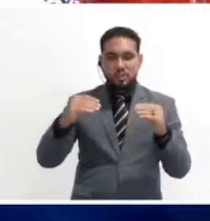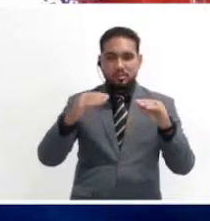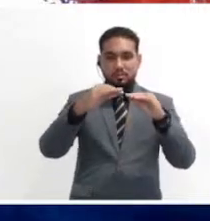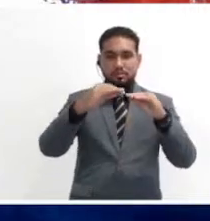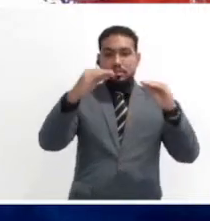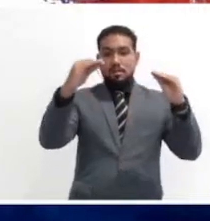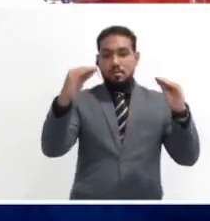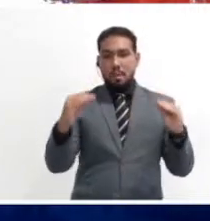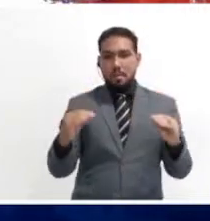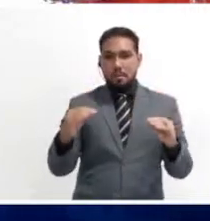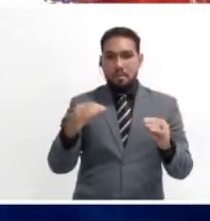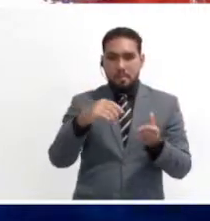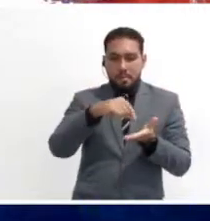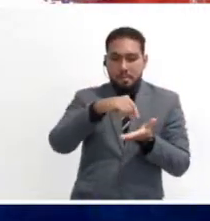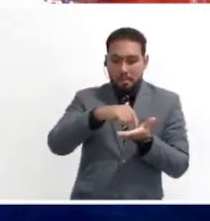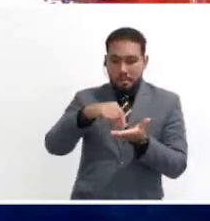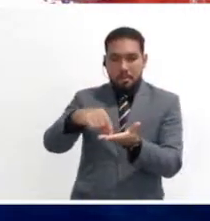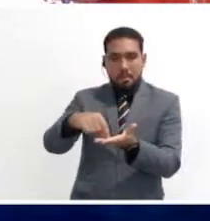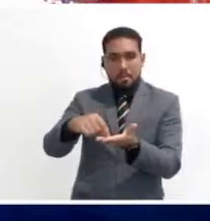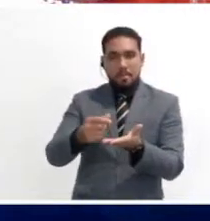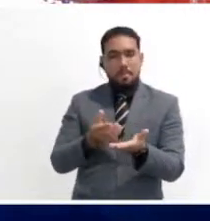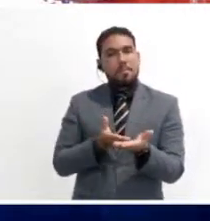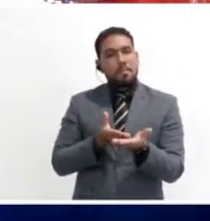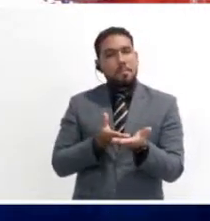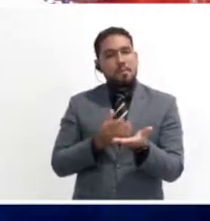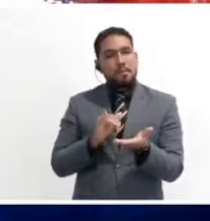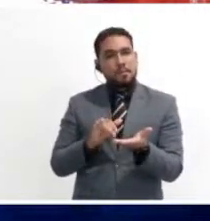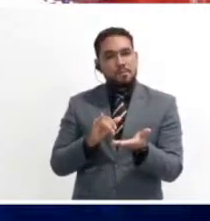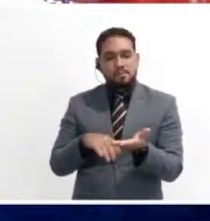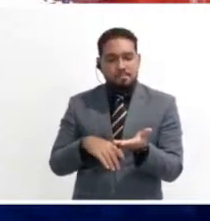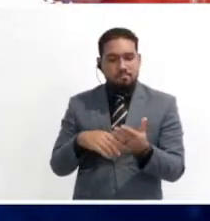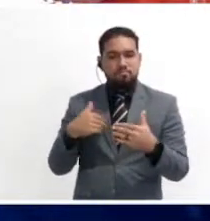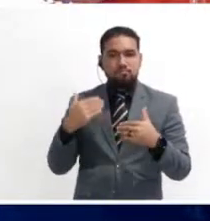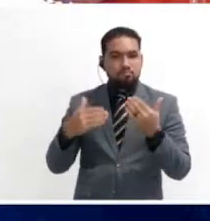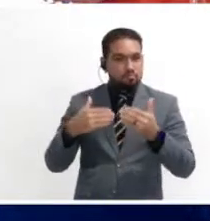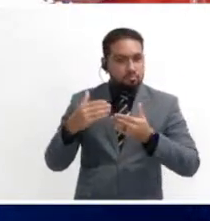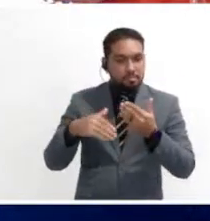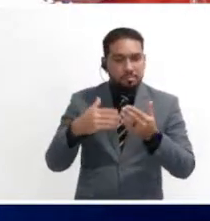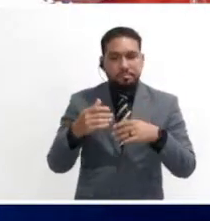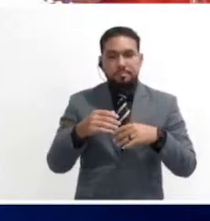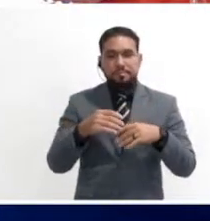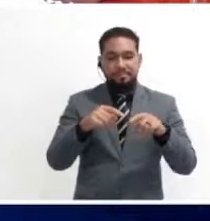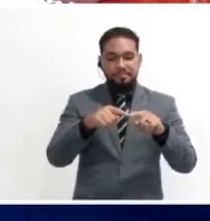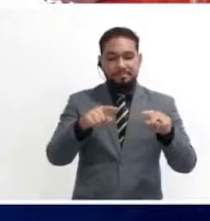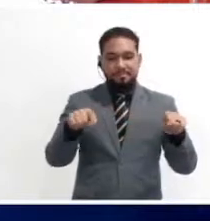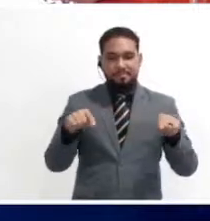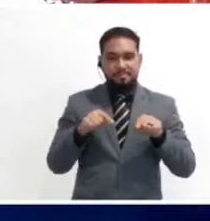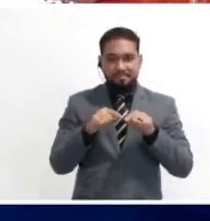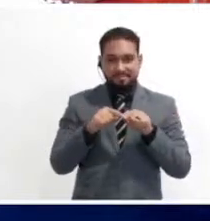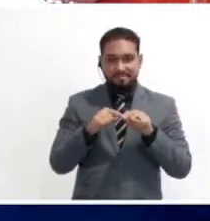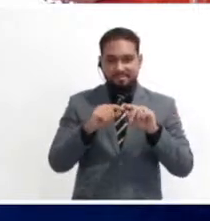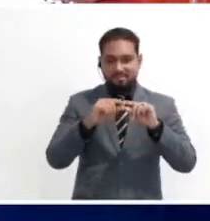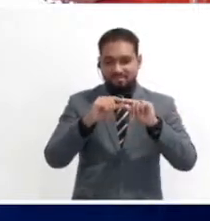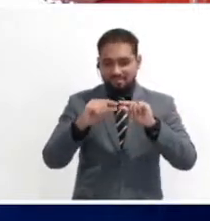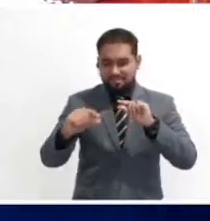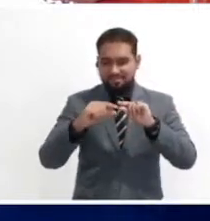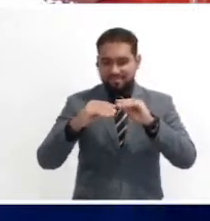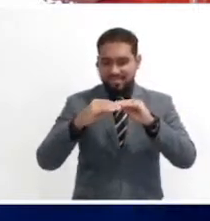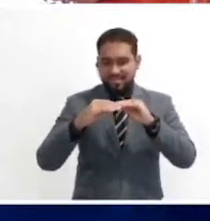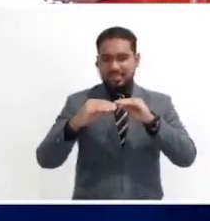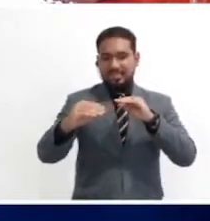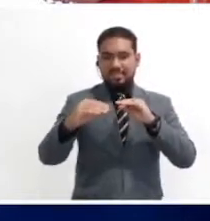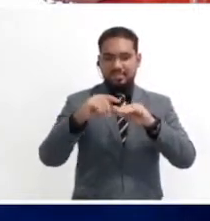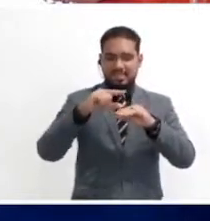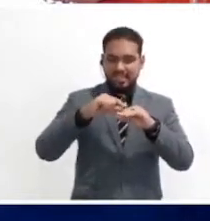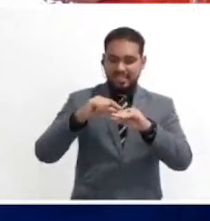So if you have cavity packages, then there's a number of different sealing operations that can be done. I won't go into detail here,